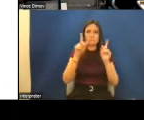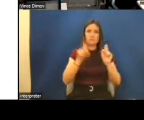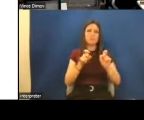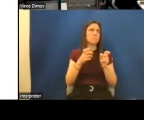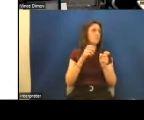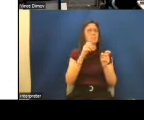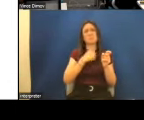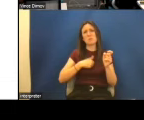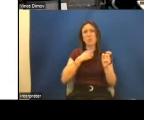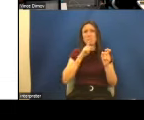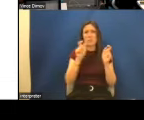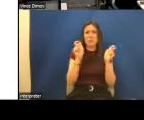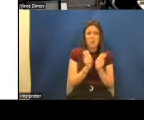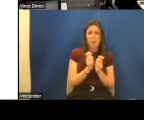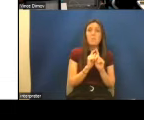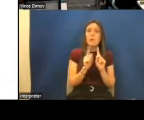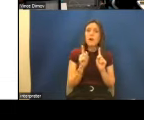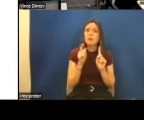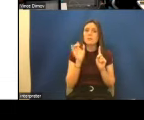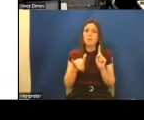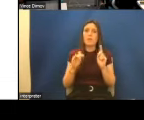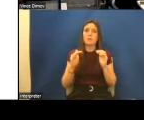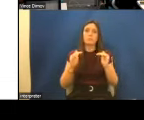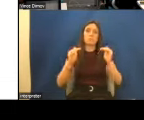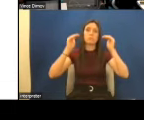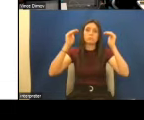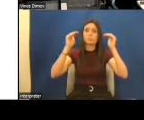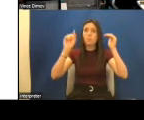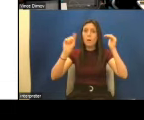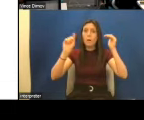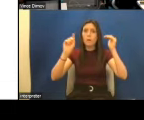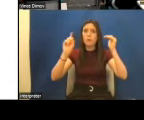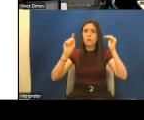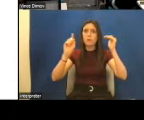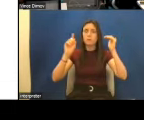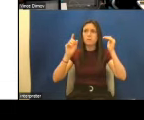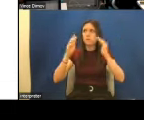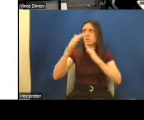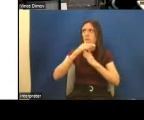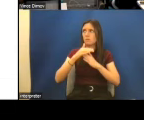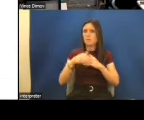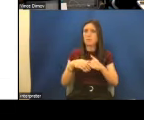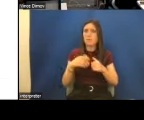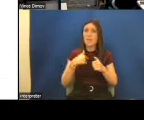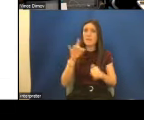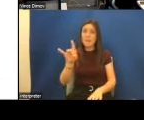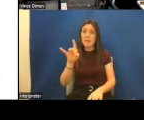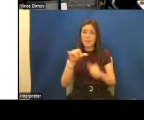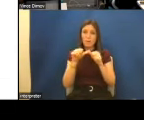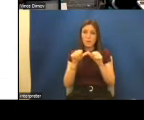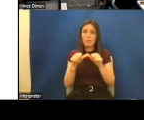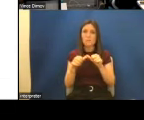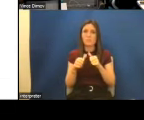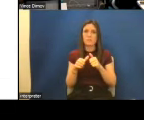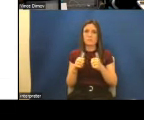see it very well, I apologize. The highest basal is right here. She had 8 correct in a row